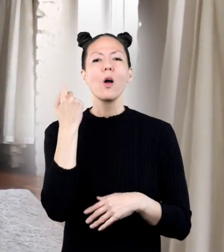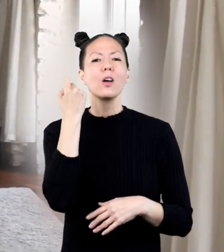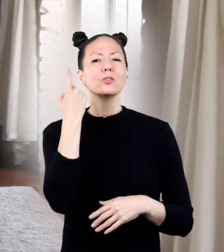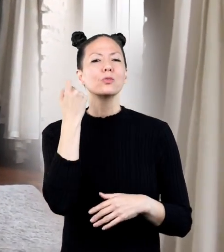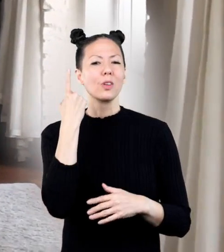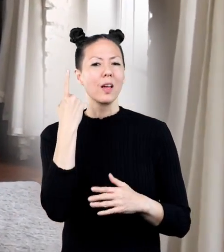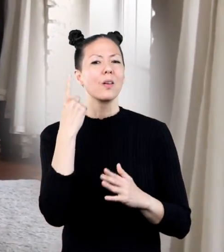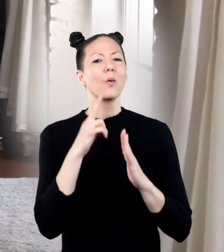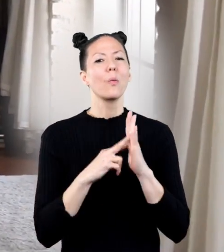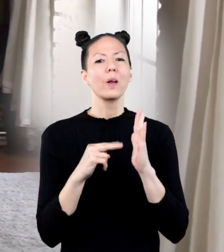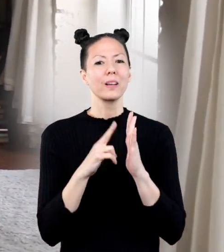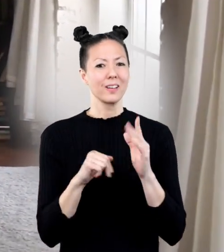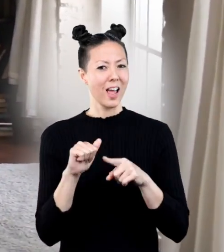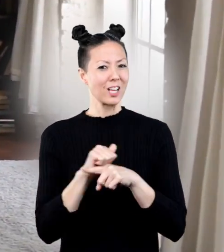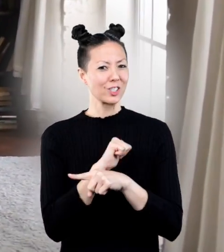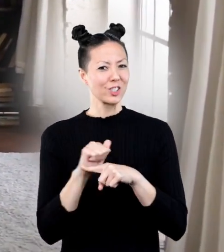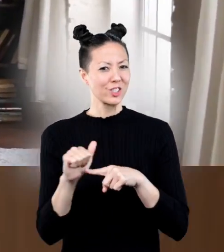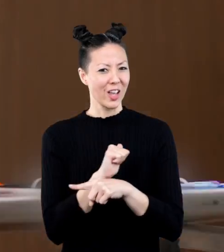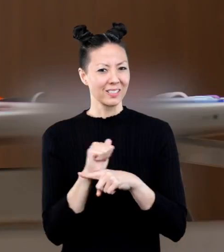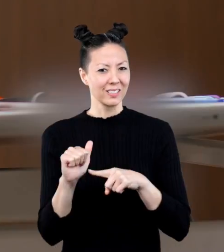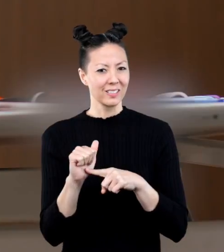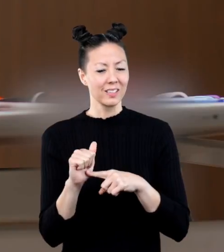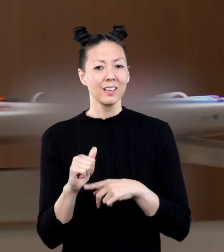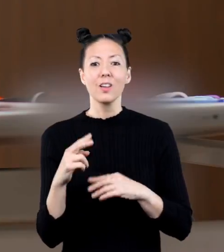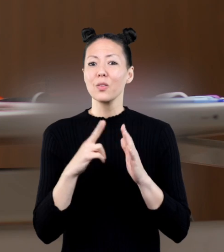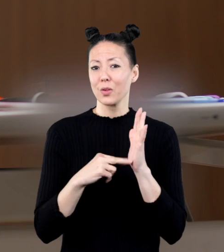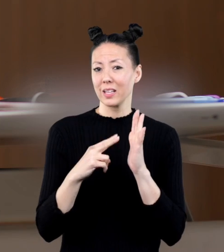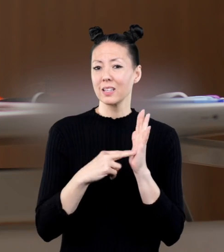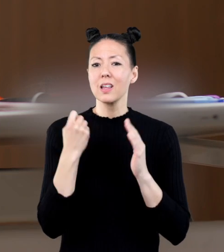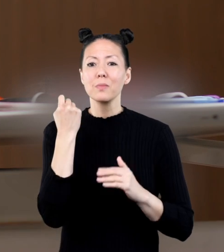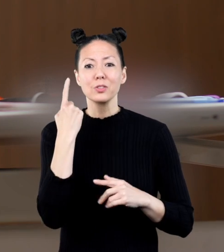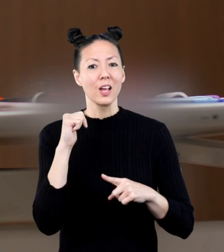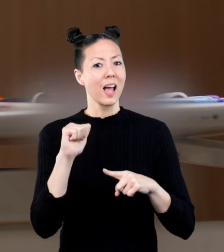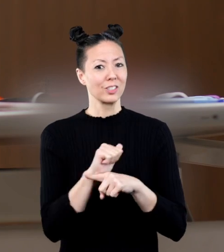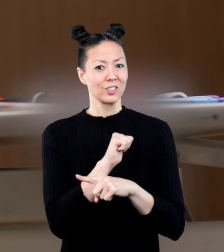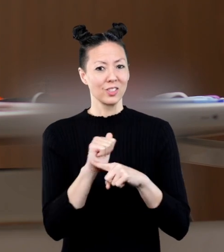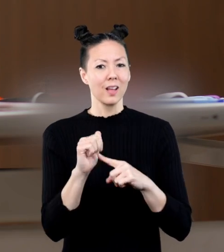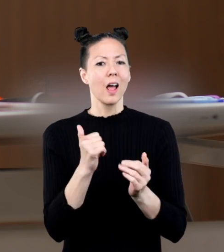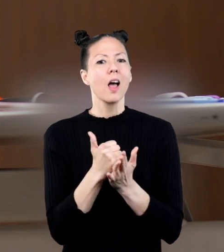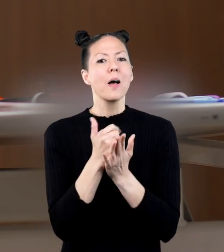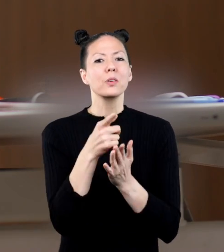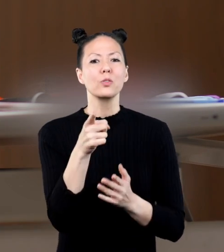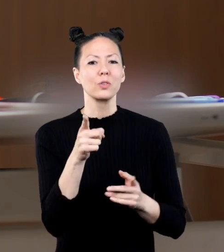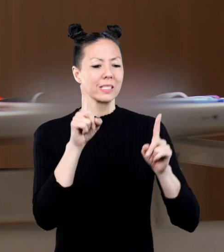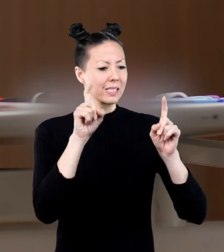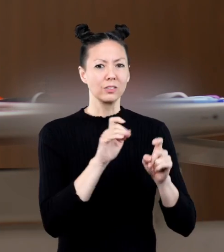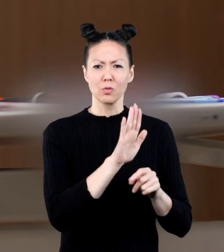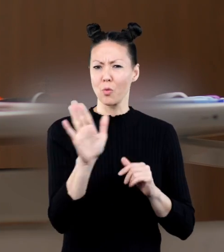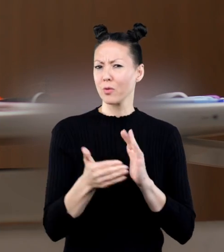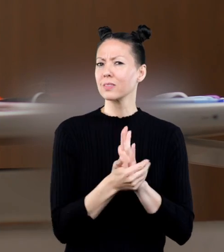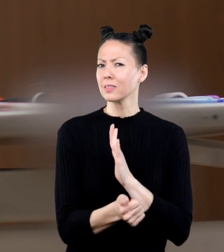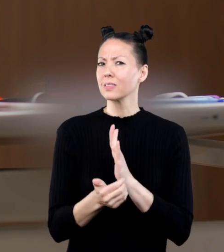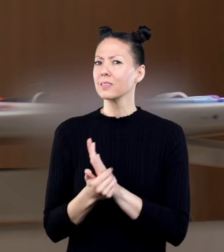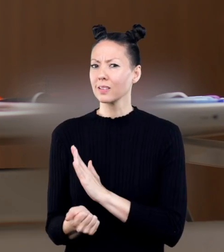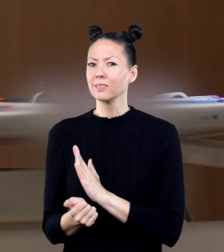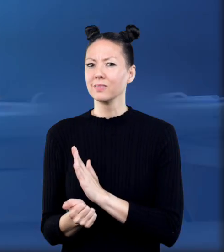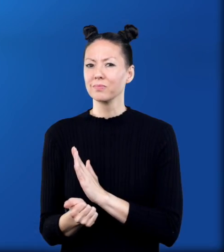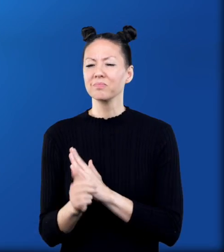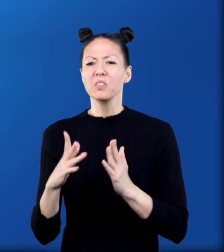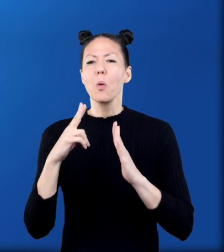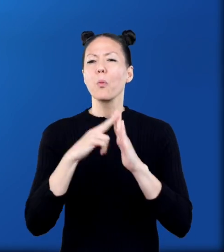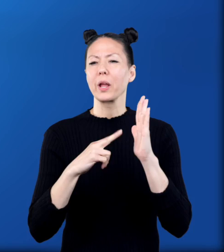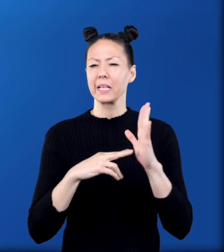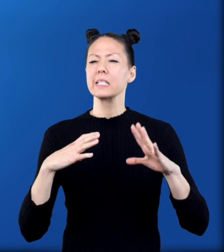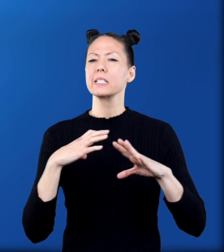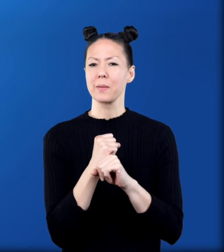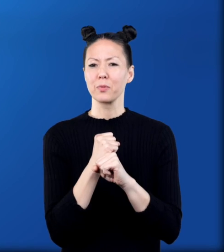reading comprehension exercise. Reading comprehension exercises can help you test those skills out. Let's